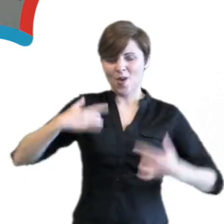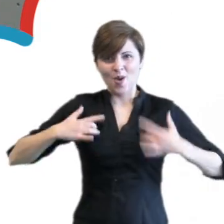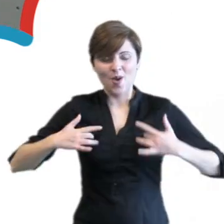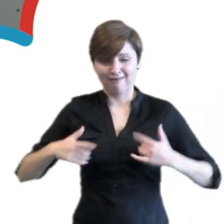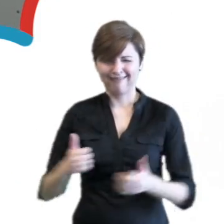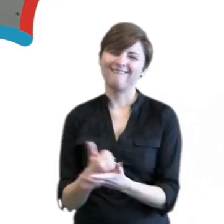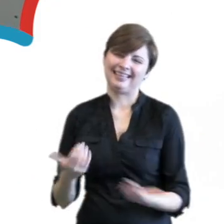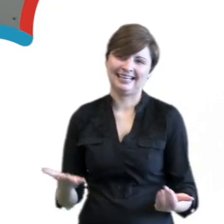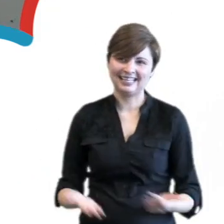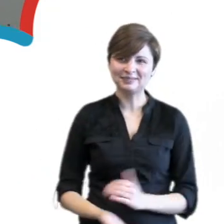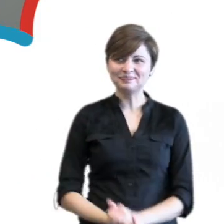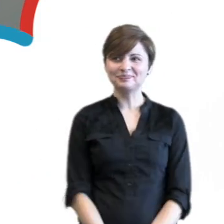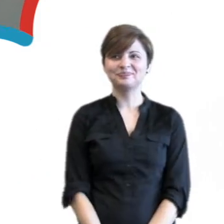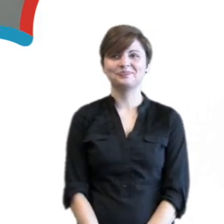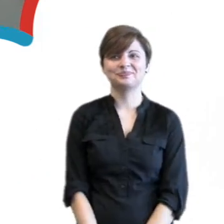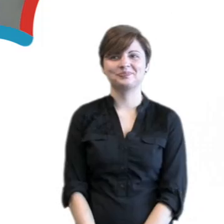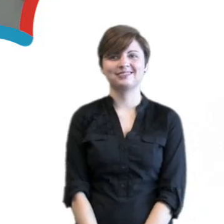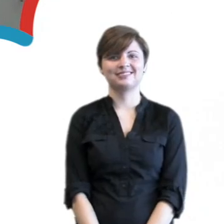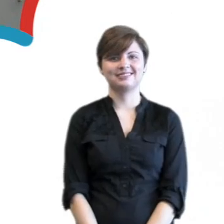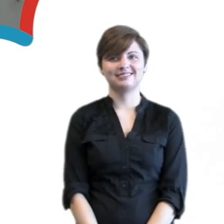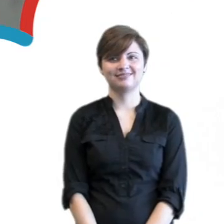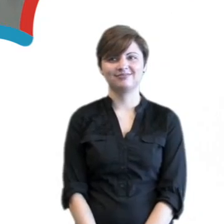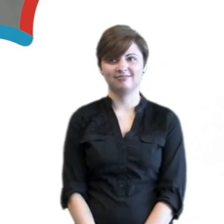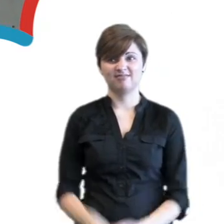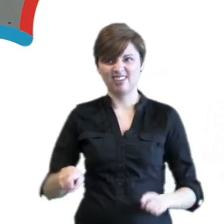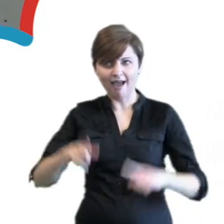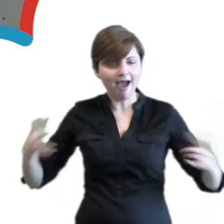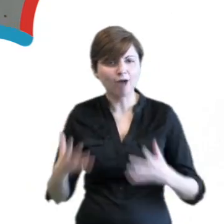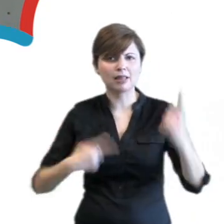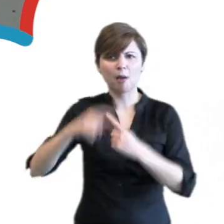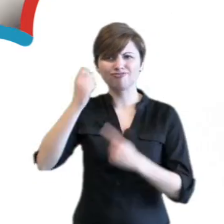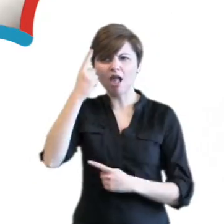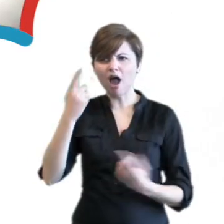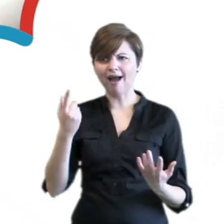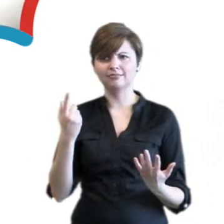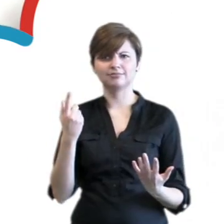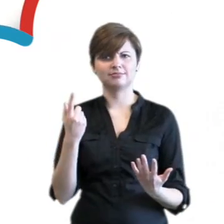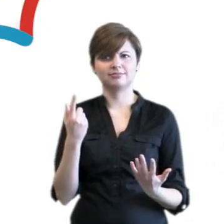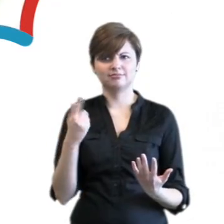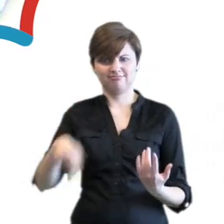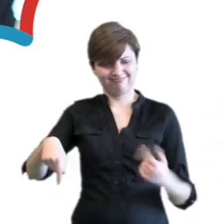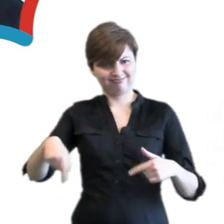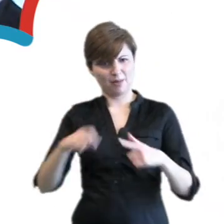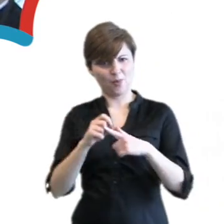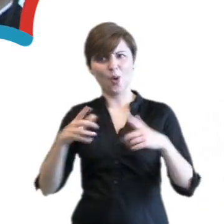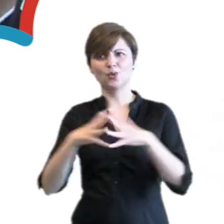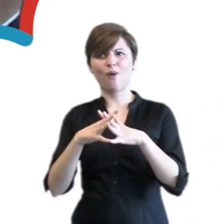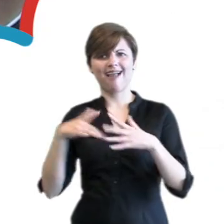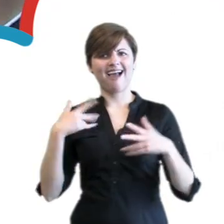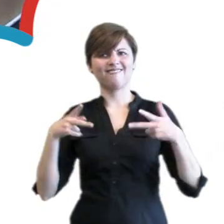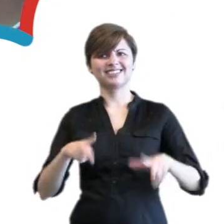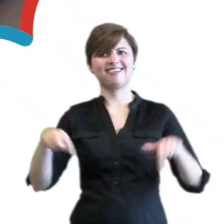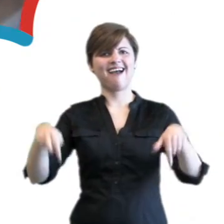them excitement, of course, which is fine. It also encourages them to realize that